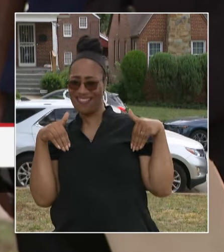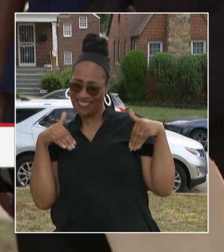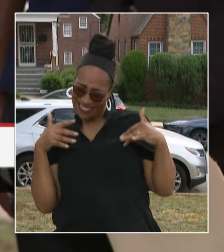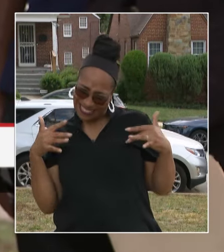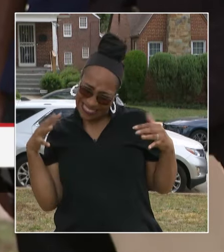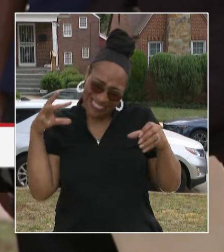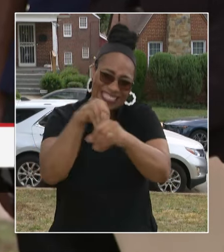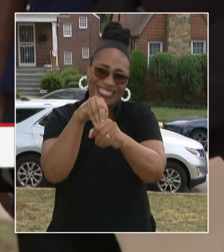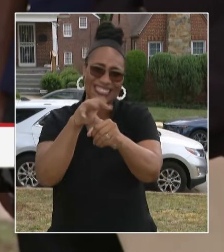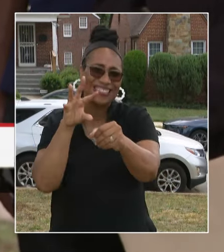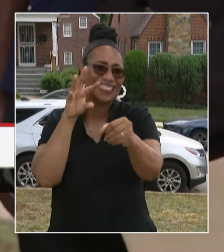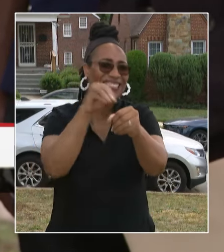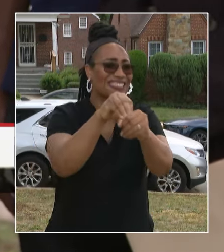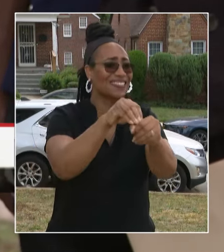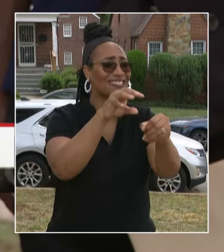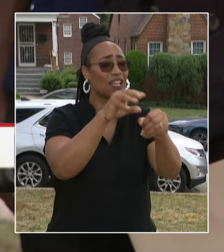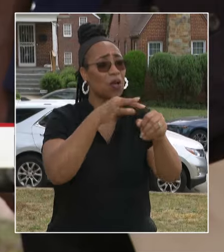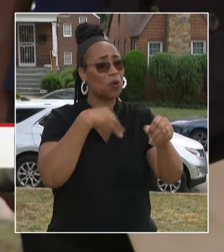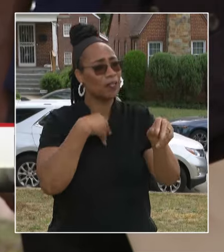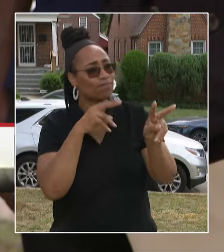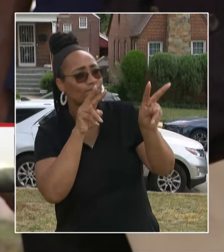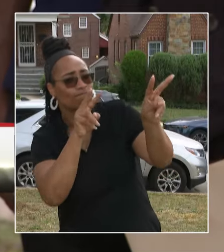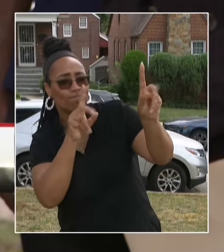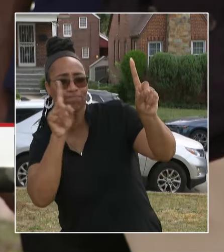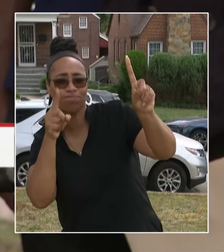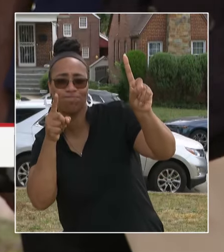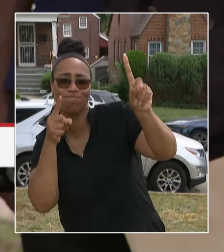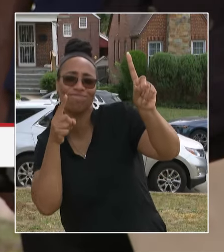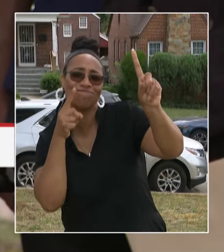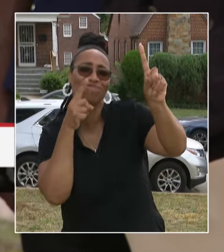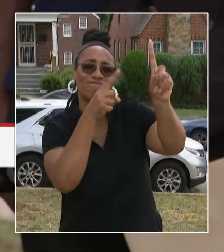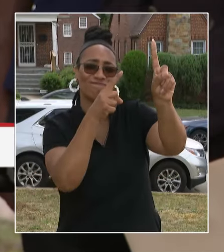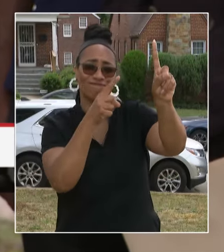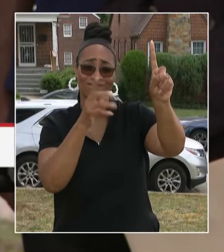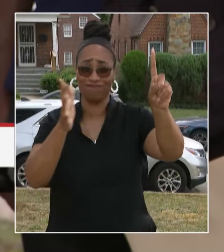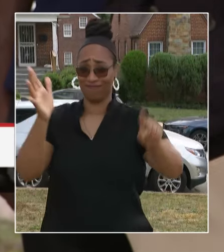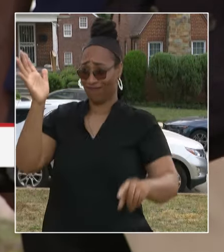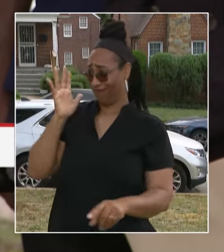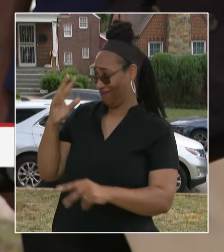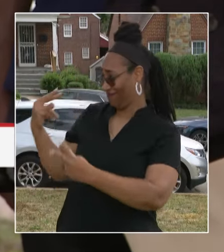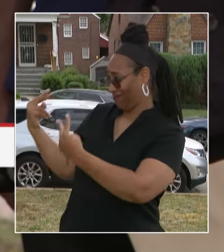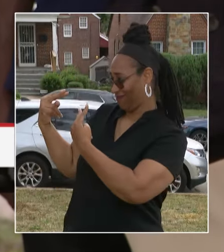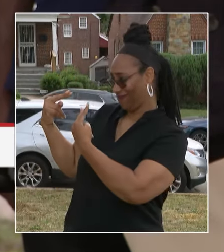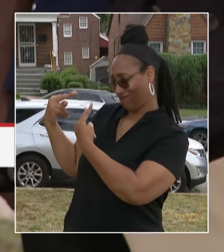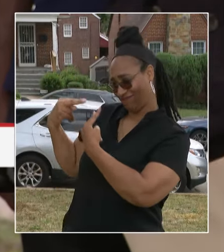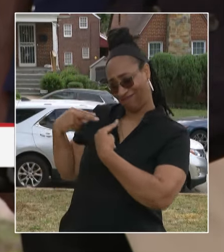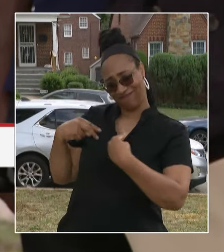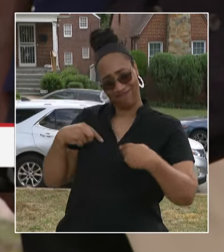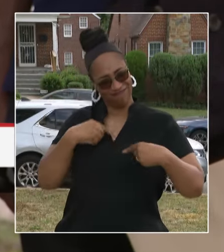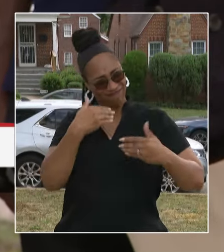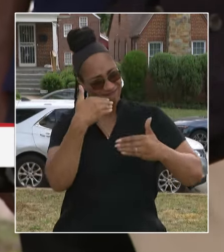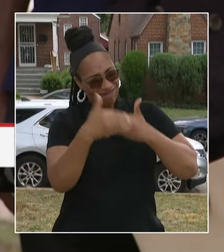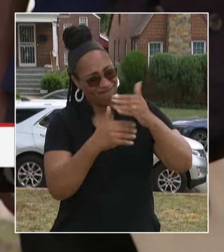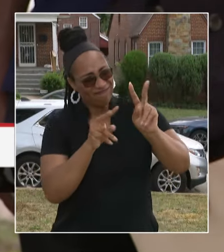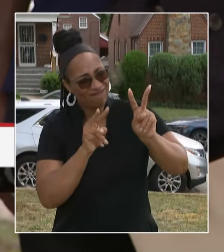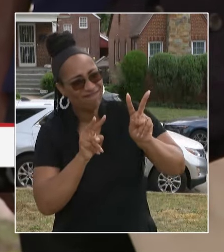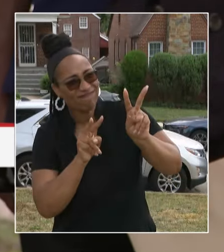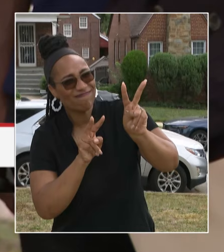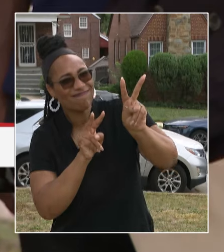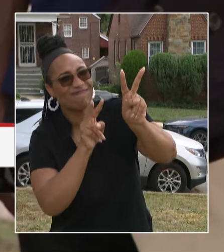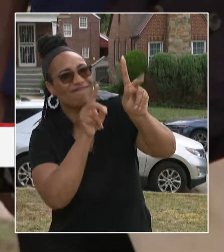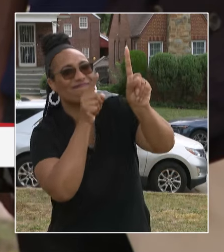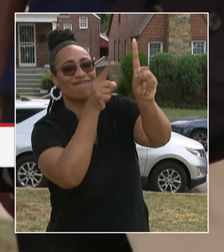on the future, history has its eyes on us. This is the era of just redemption. We feared it at its inception. We did not